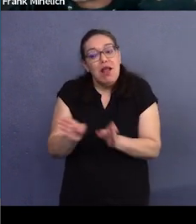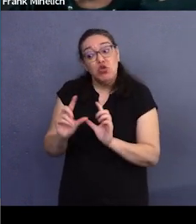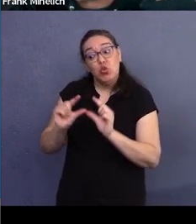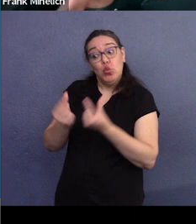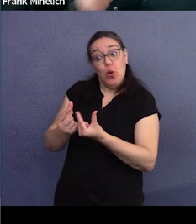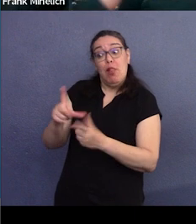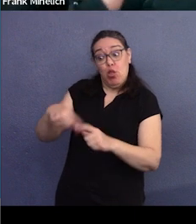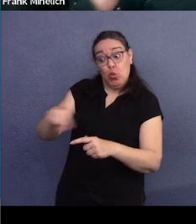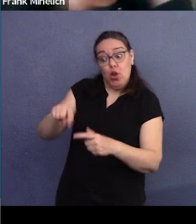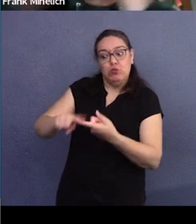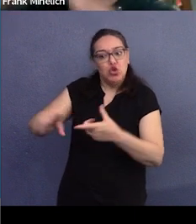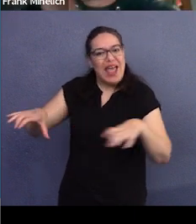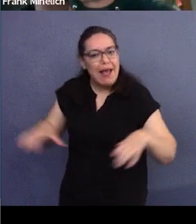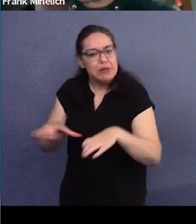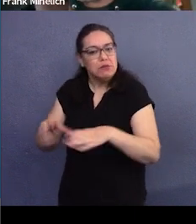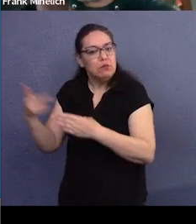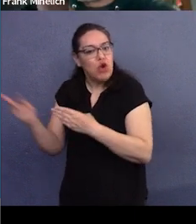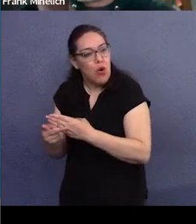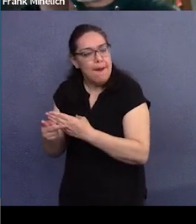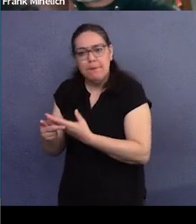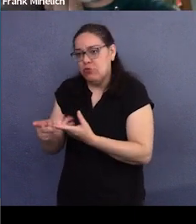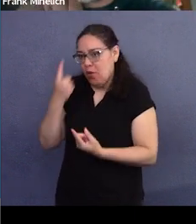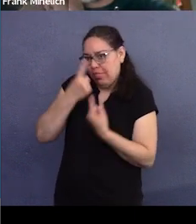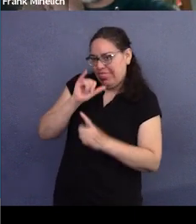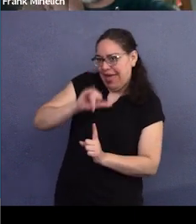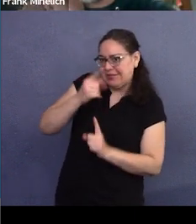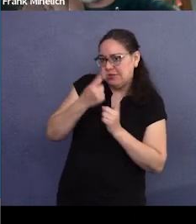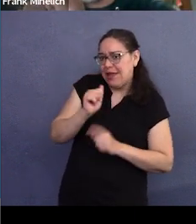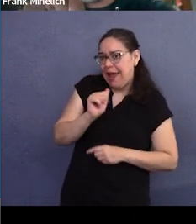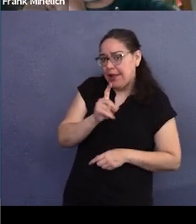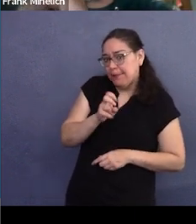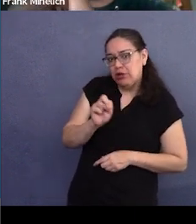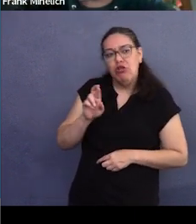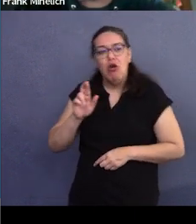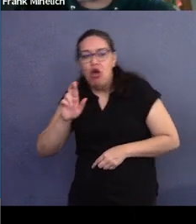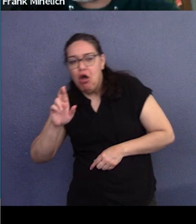programs. Would that be considered admin or artistic?